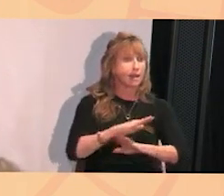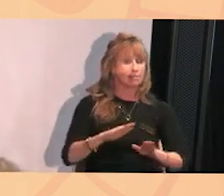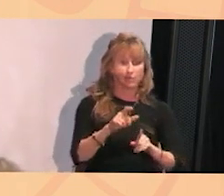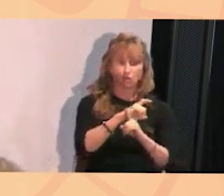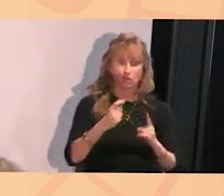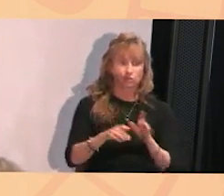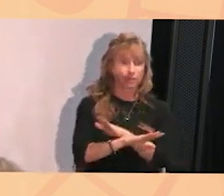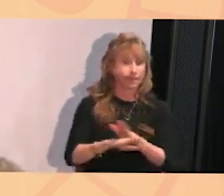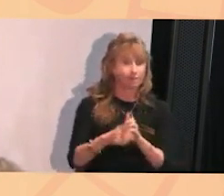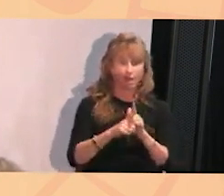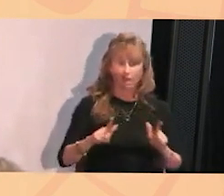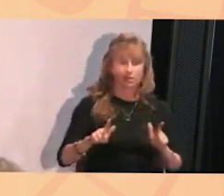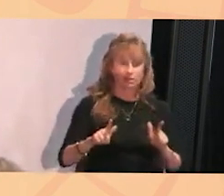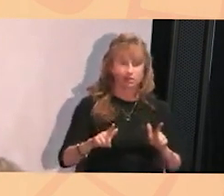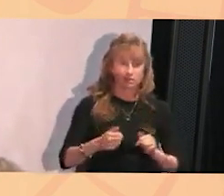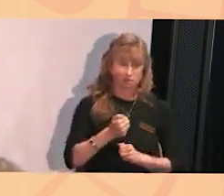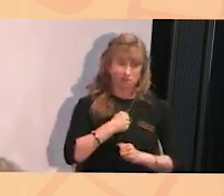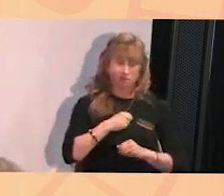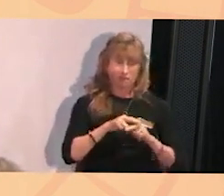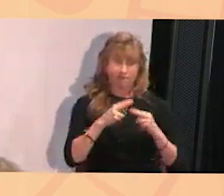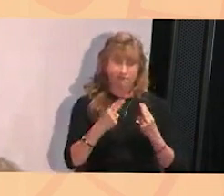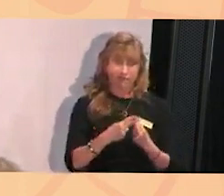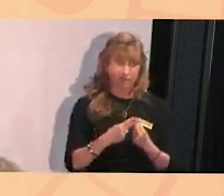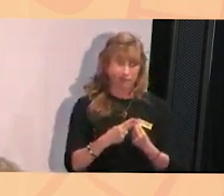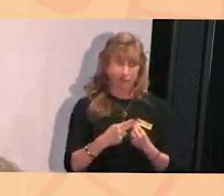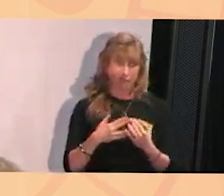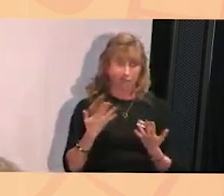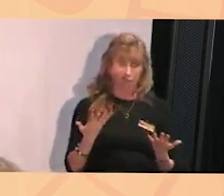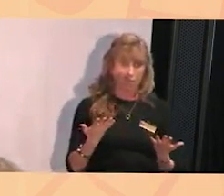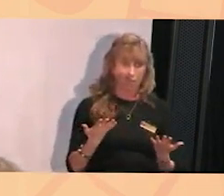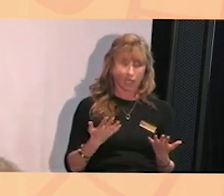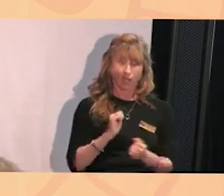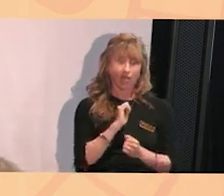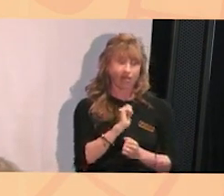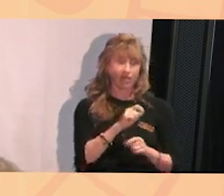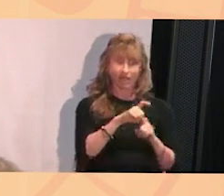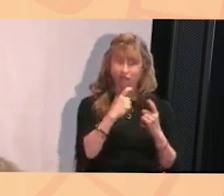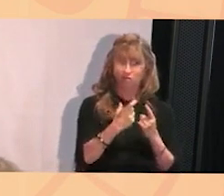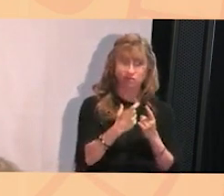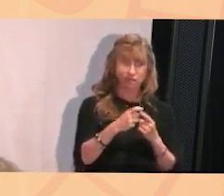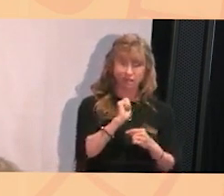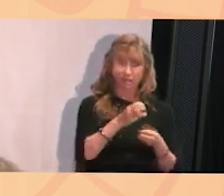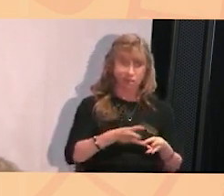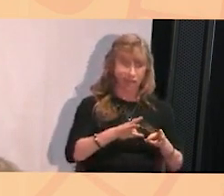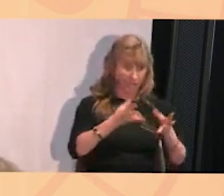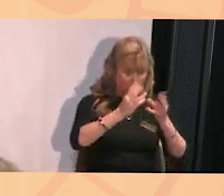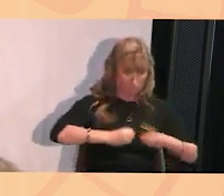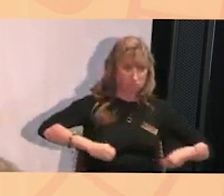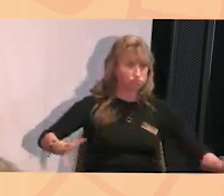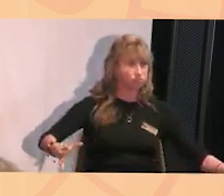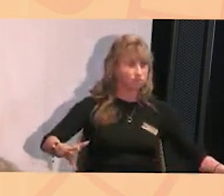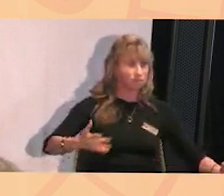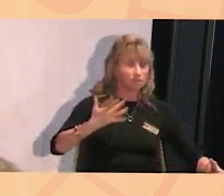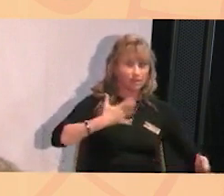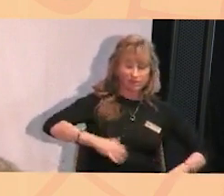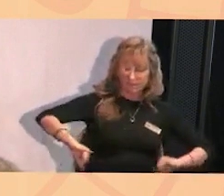my family, access to these type of practices has been largely lost because of the atrocious